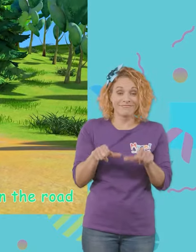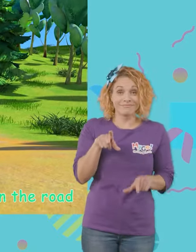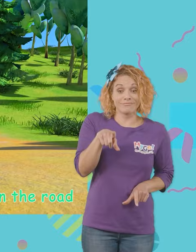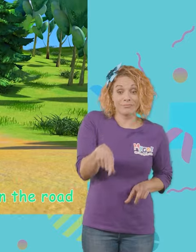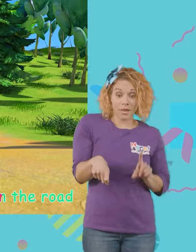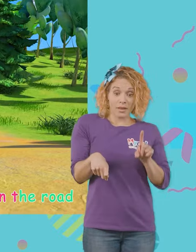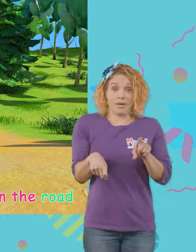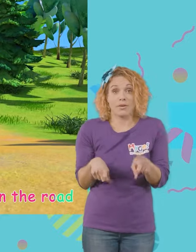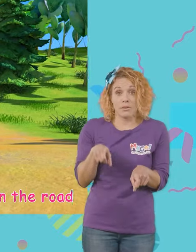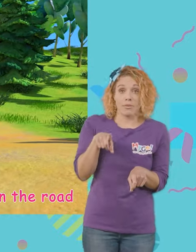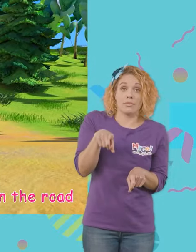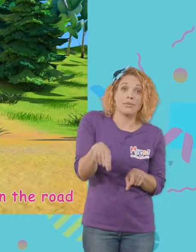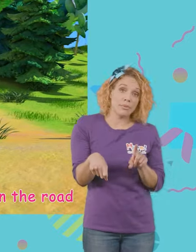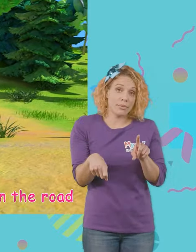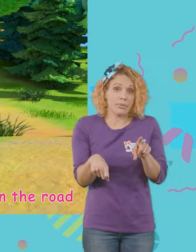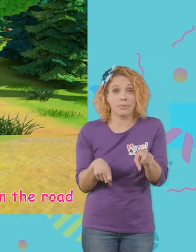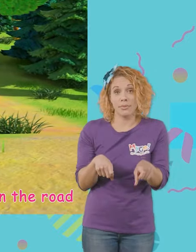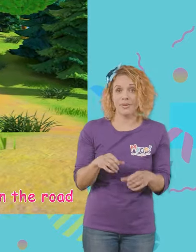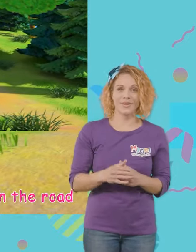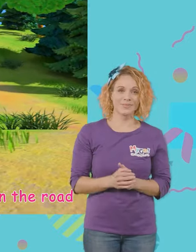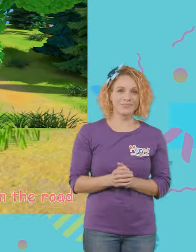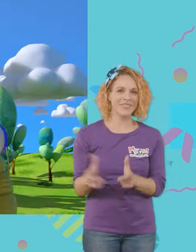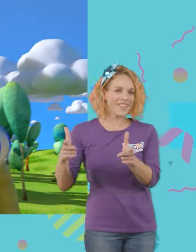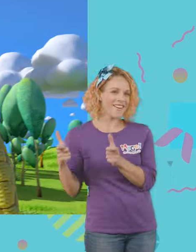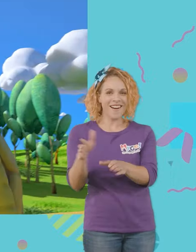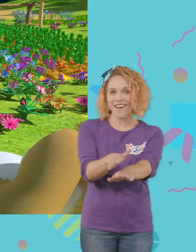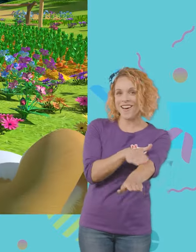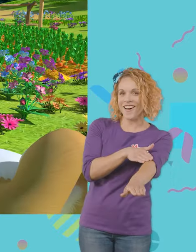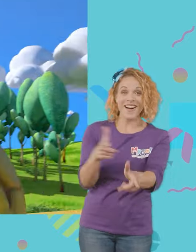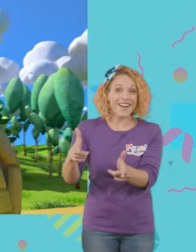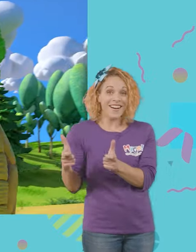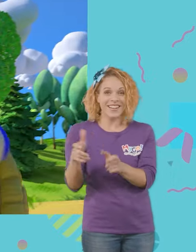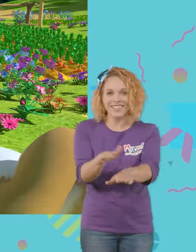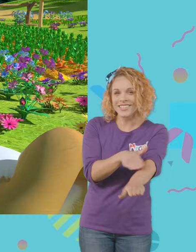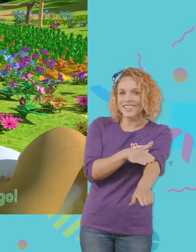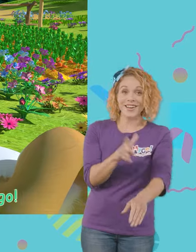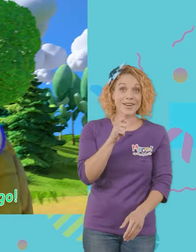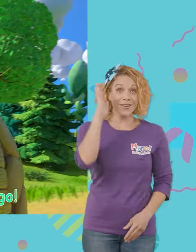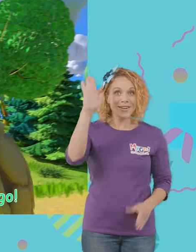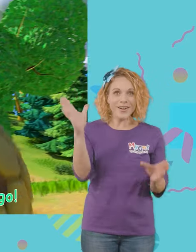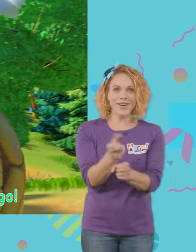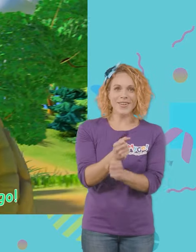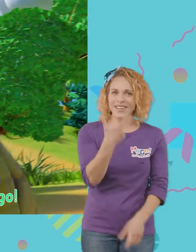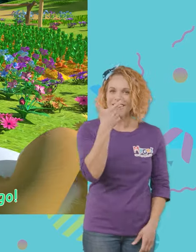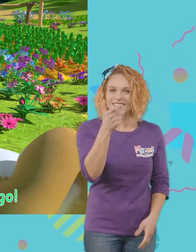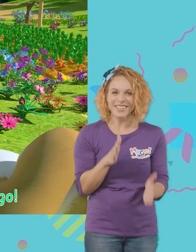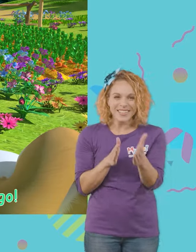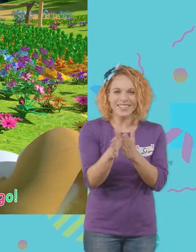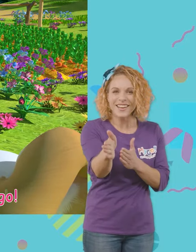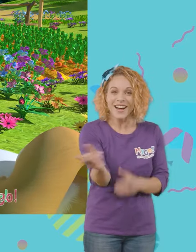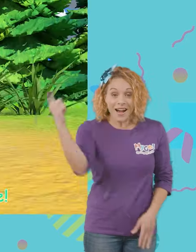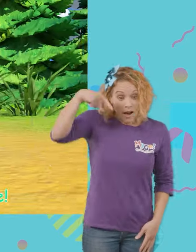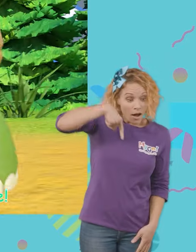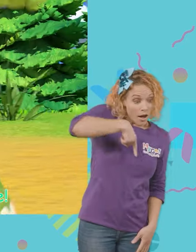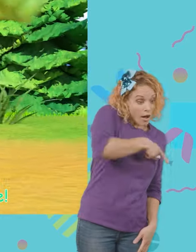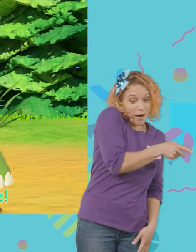kept on inching down the road Fast and slow, fast and slow, who will win? Let's watch them